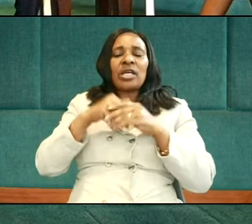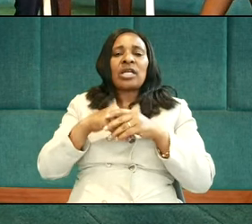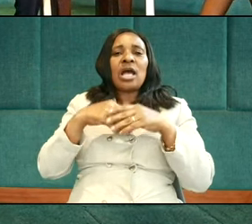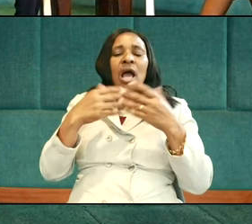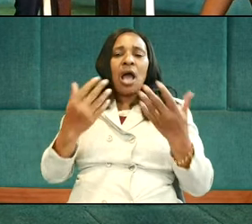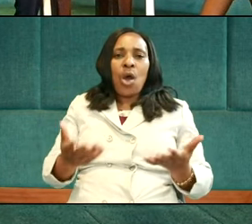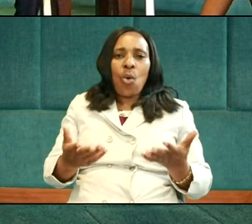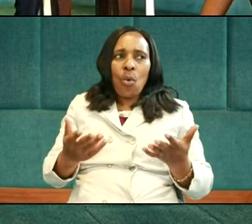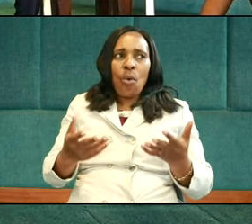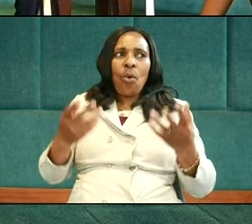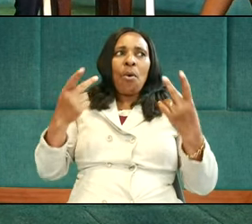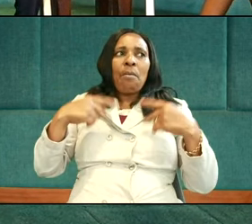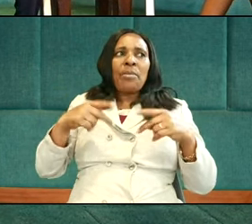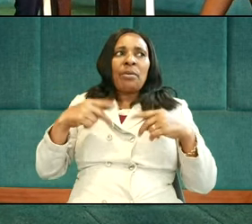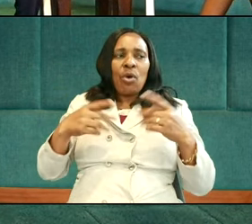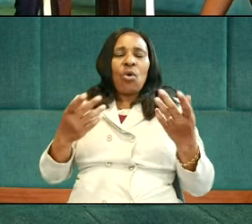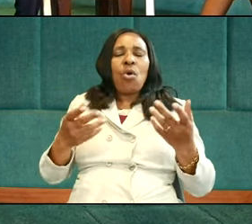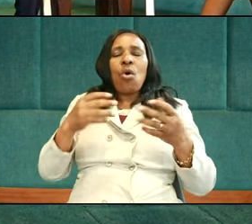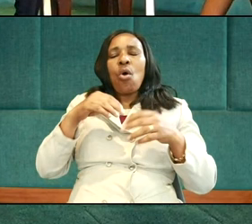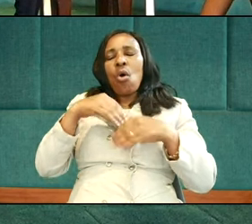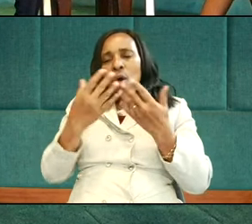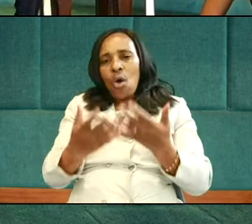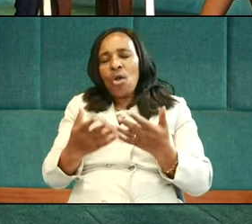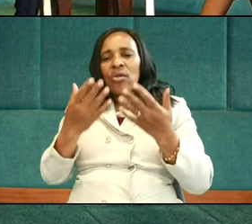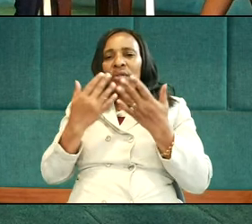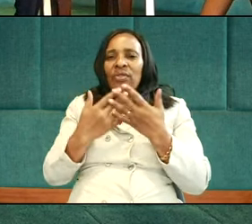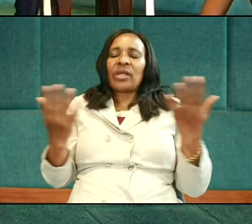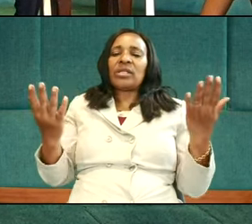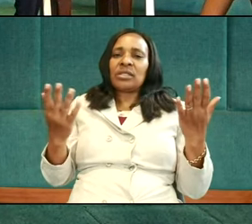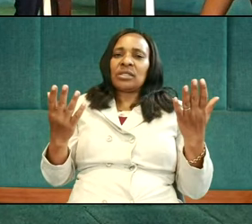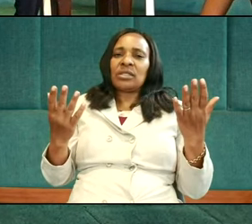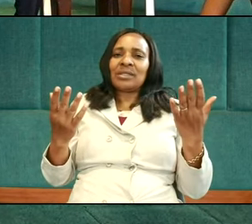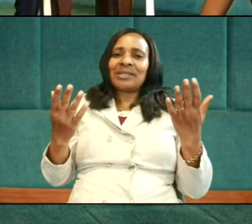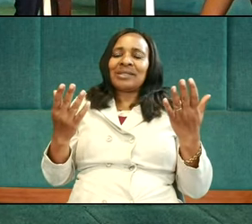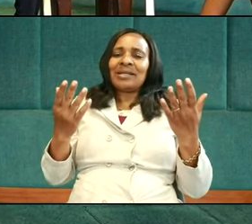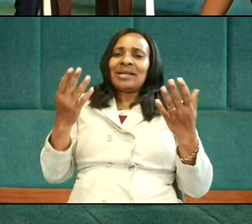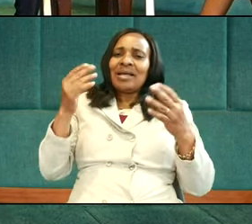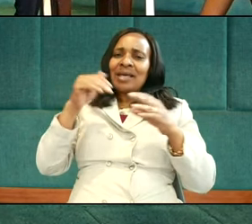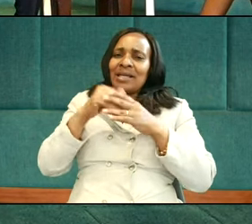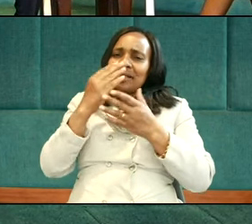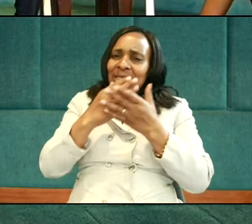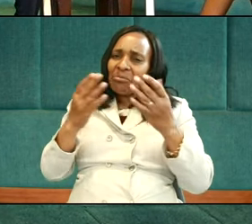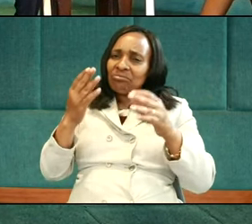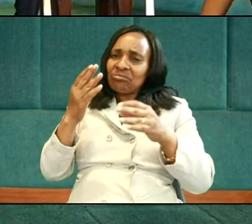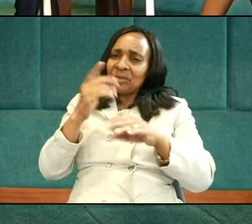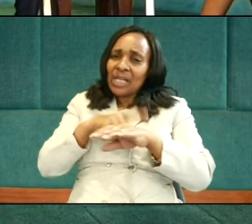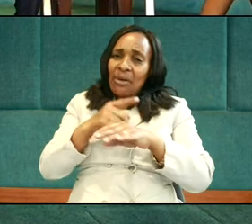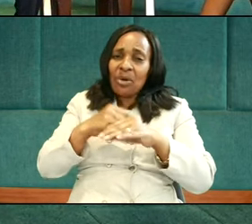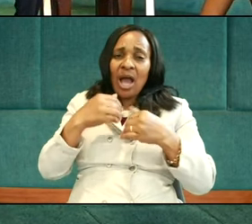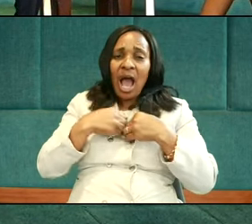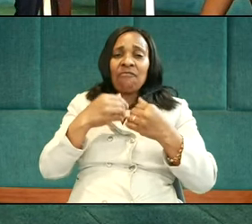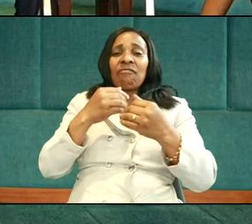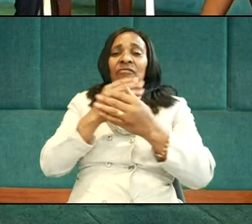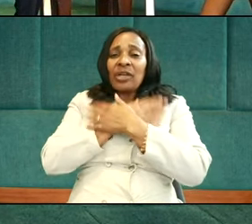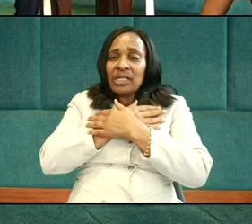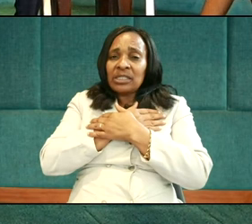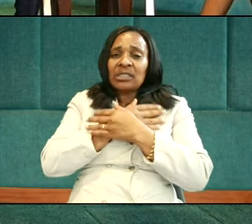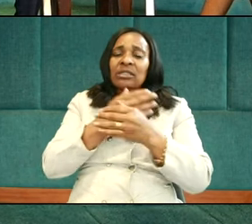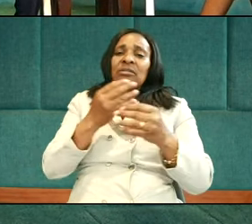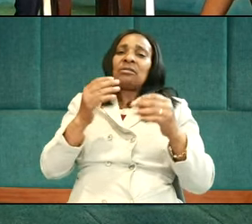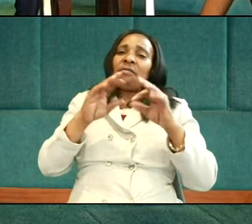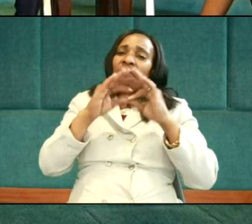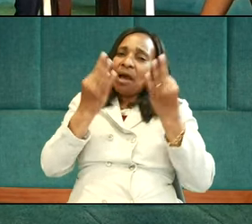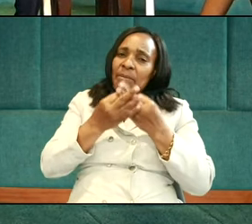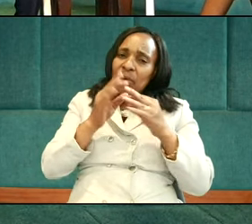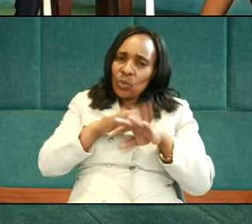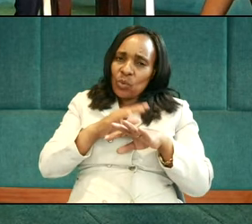of people or things. We've realized that, you know, having friends or a loving family or good looks